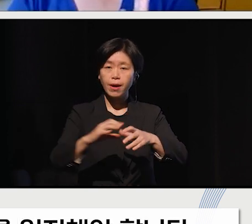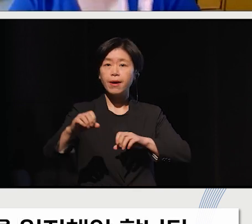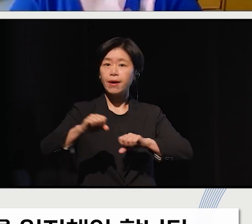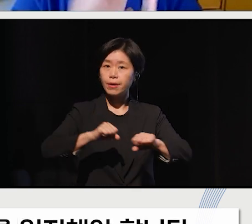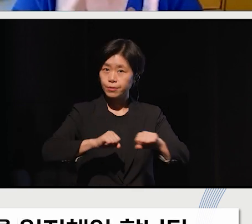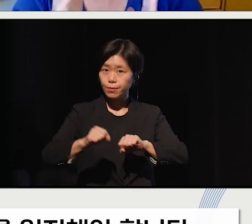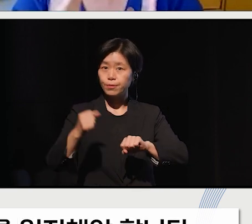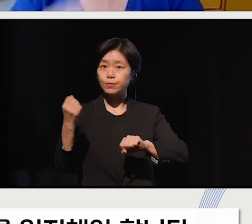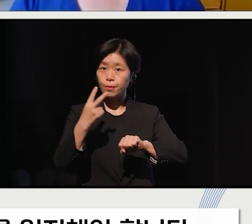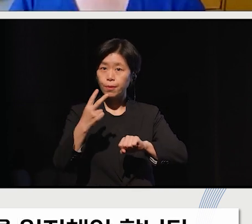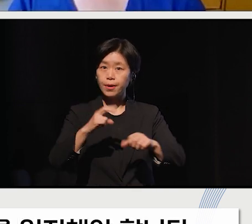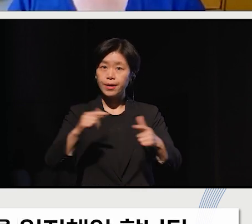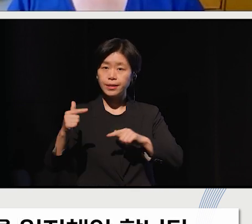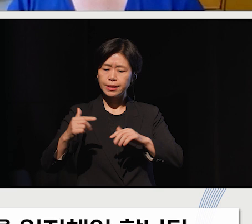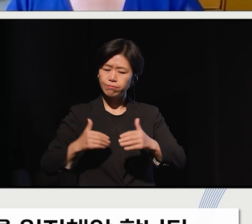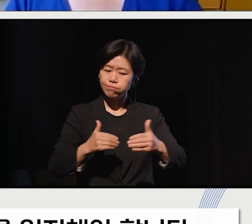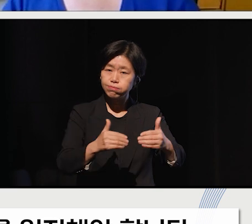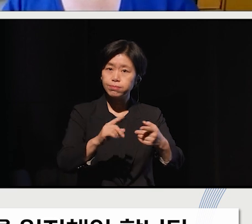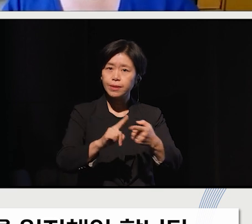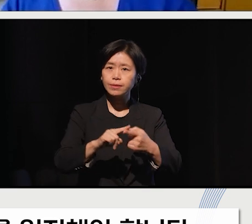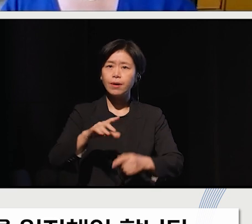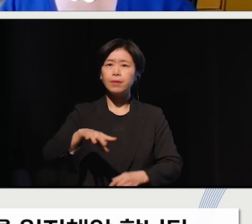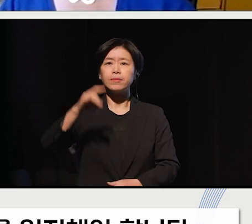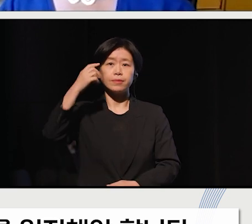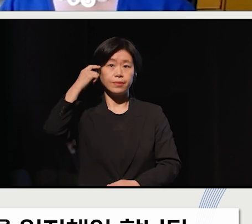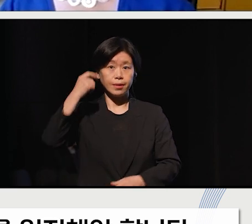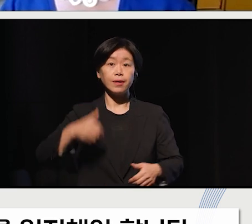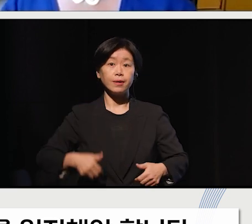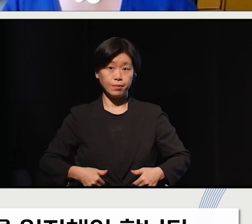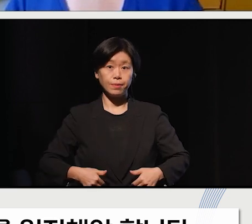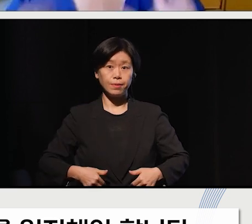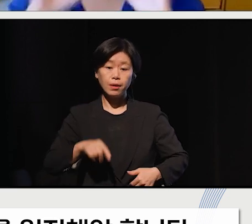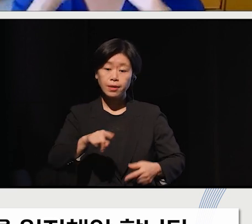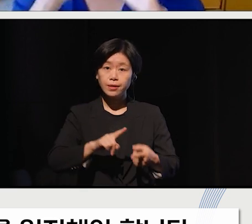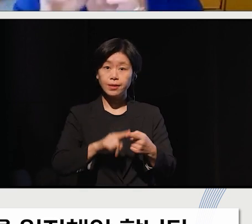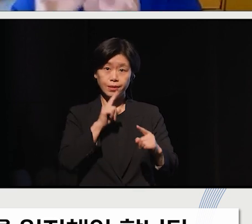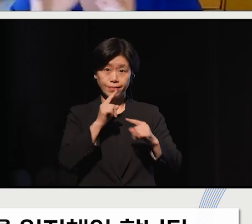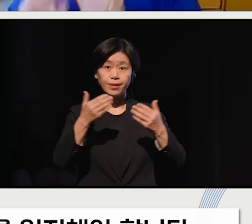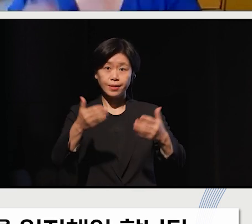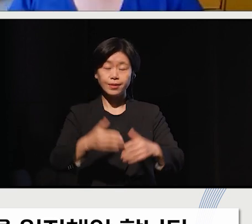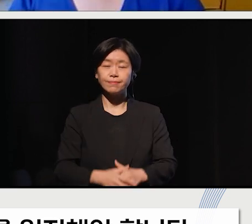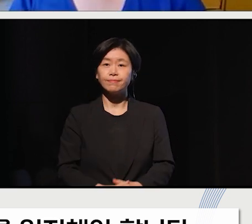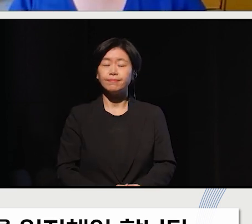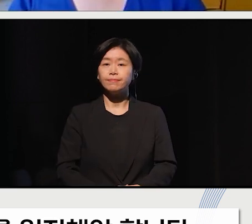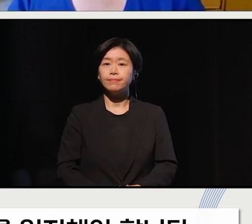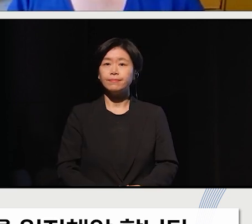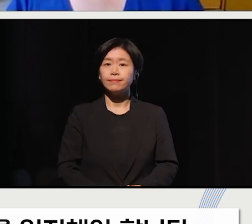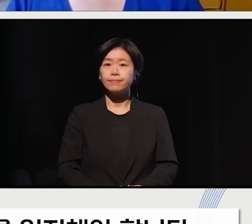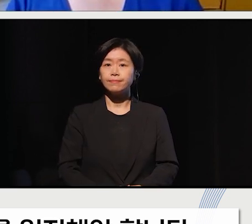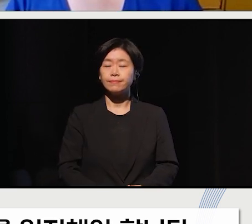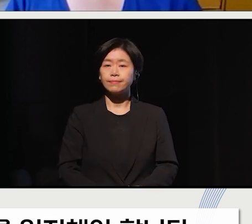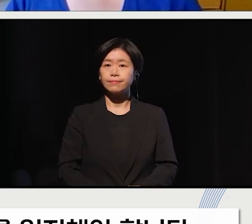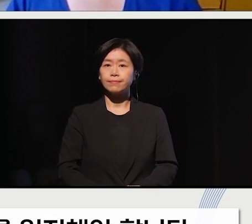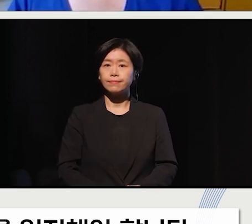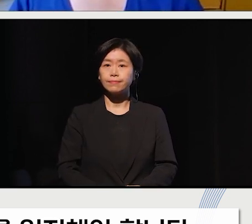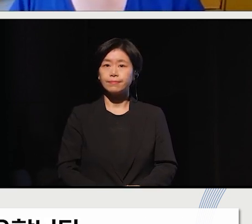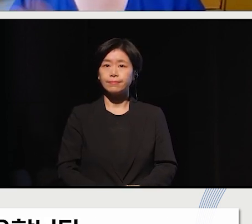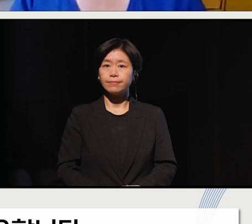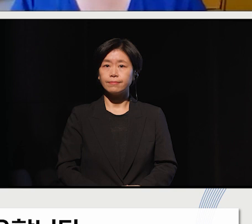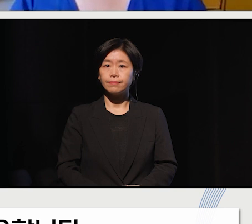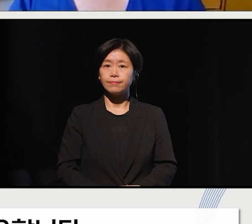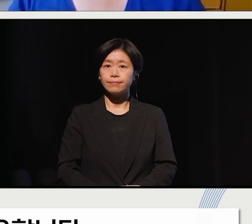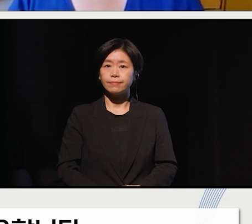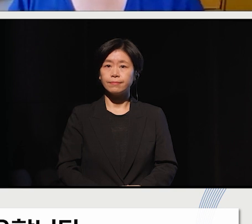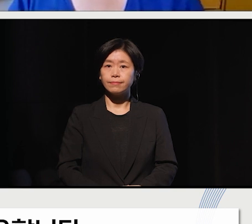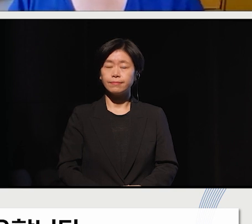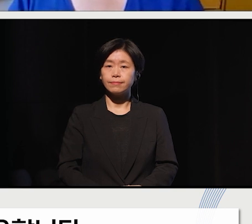of that accessibility as an ongoing cycle of actions and steps that you are going to take. On